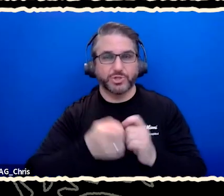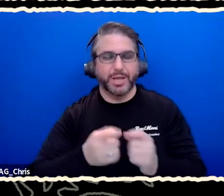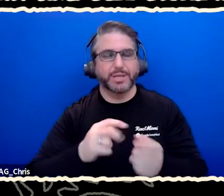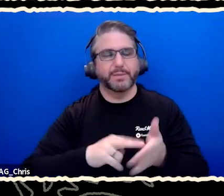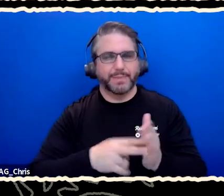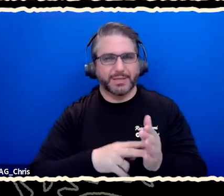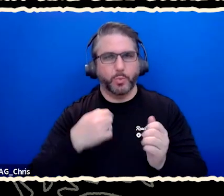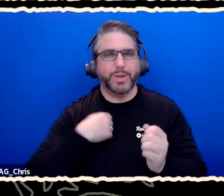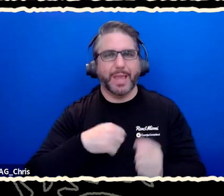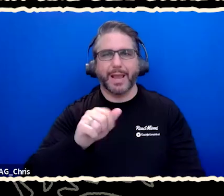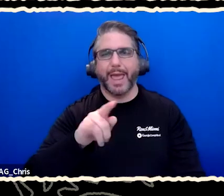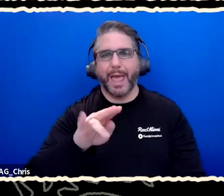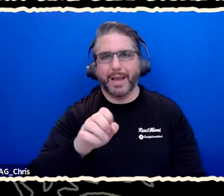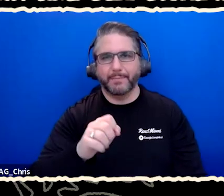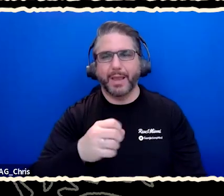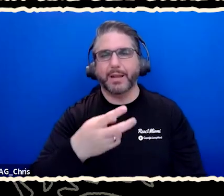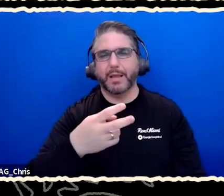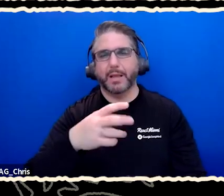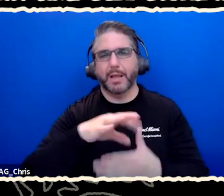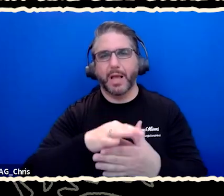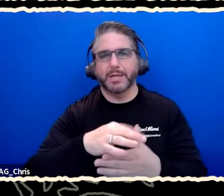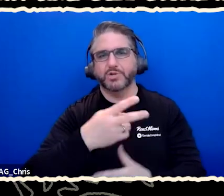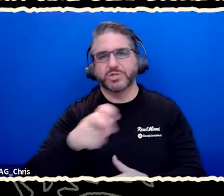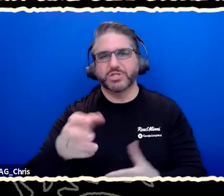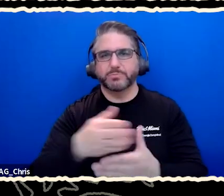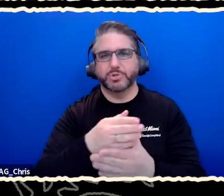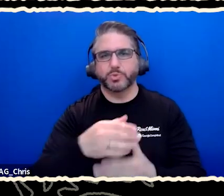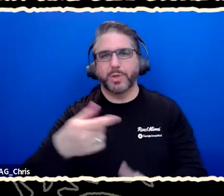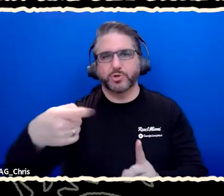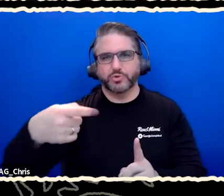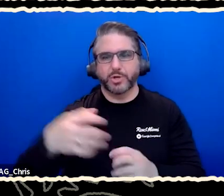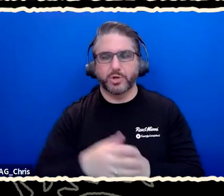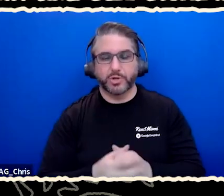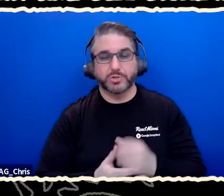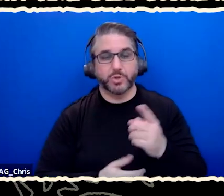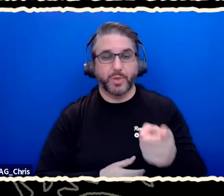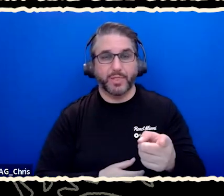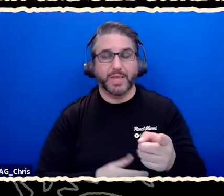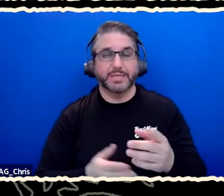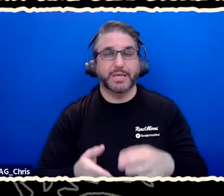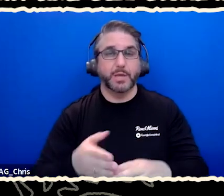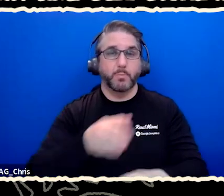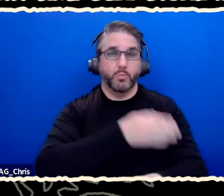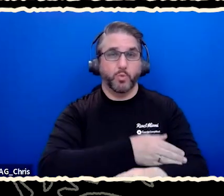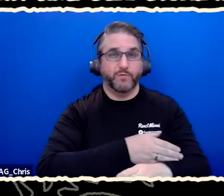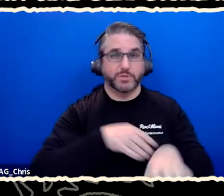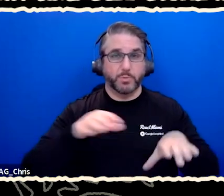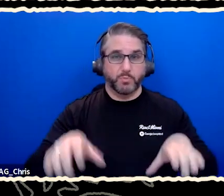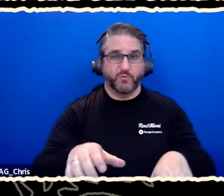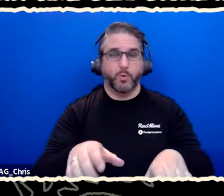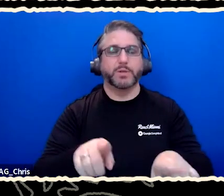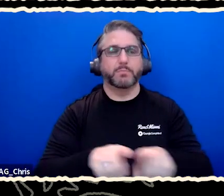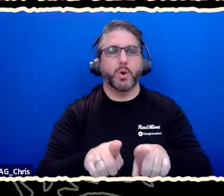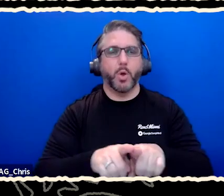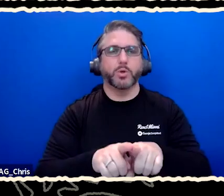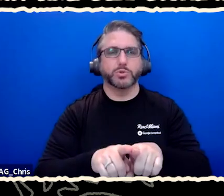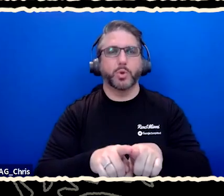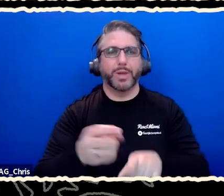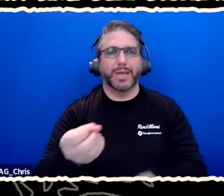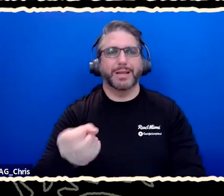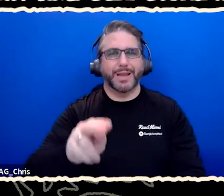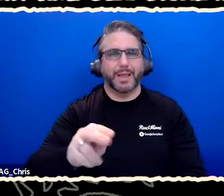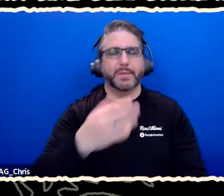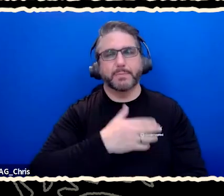animate content transitions between triggers. So this pattern not only improves performance, but also enables some